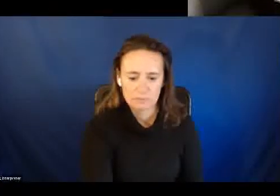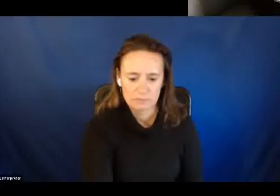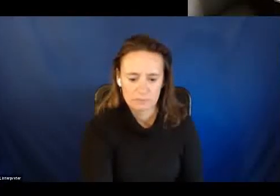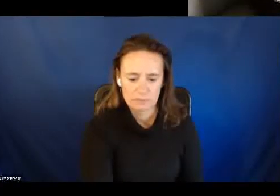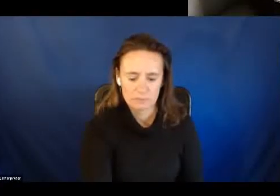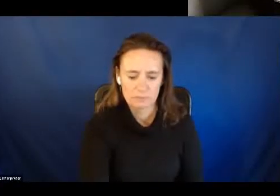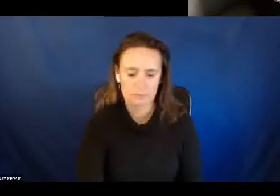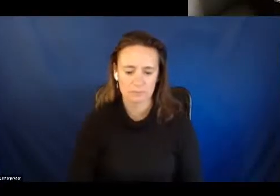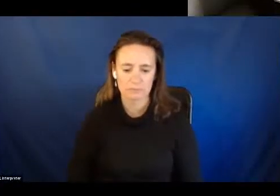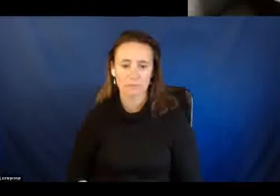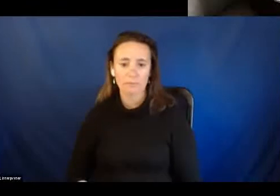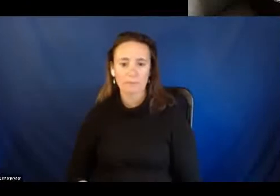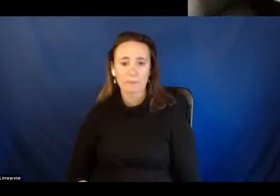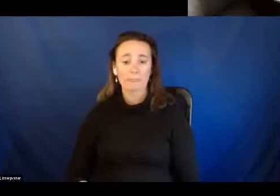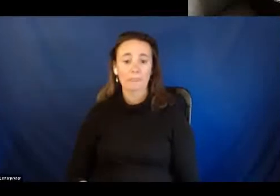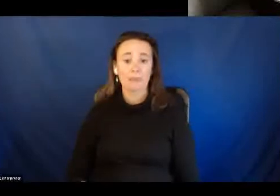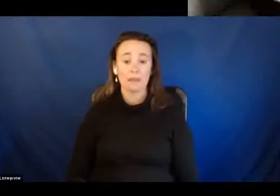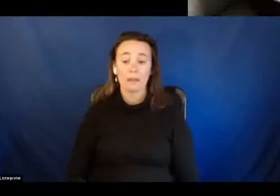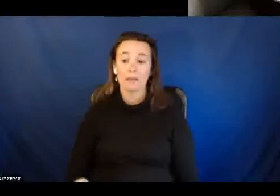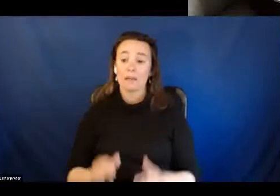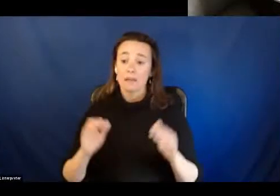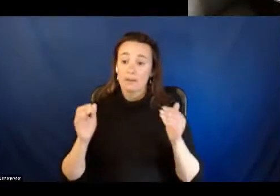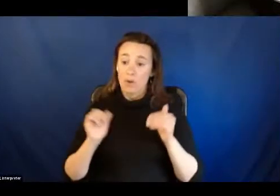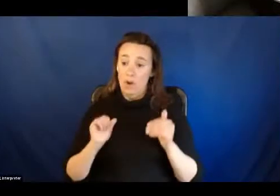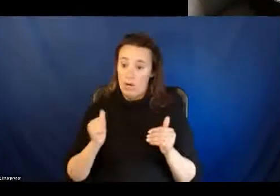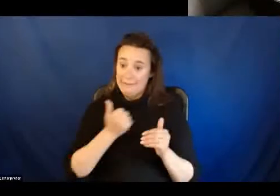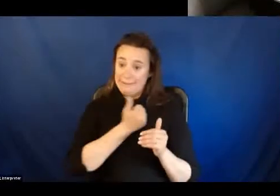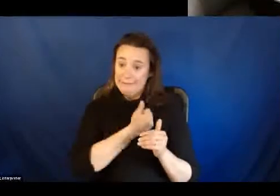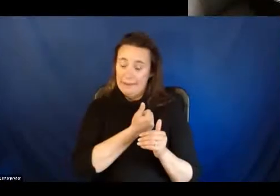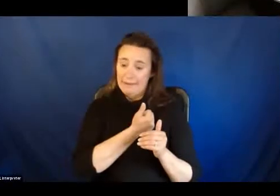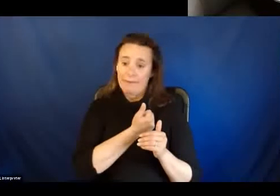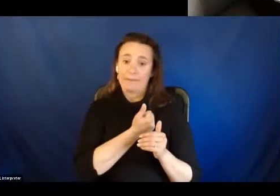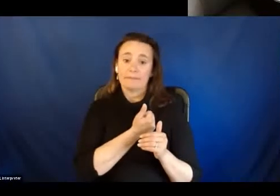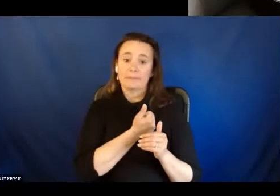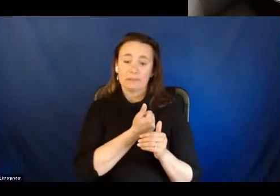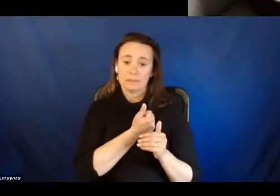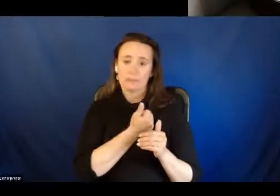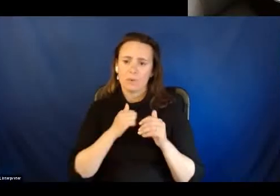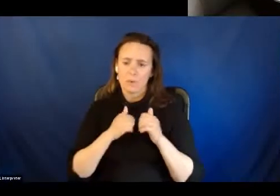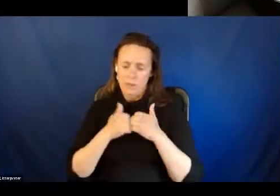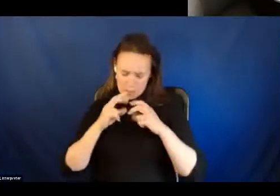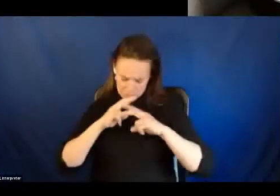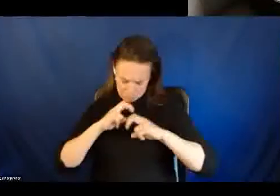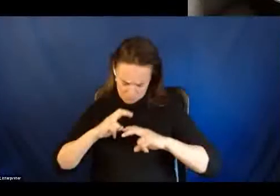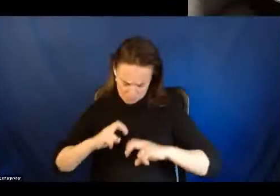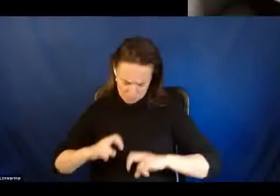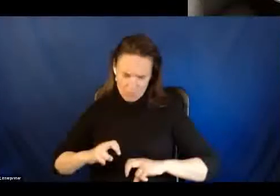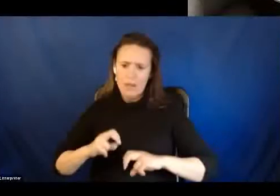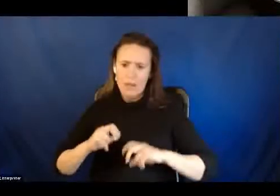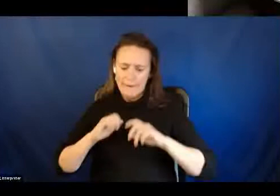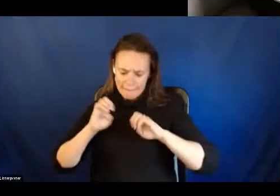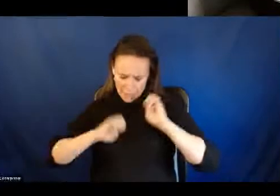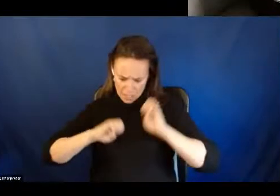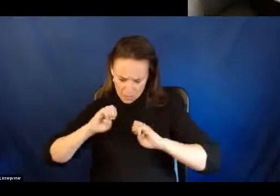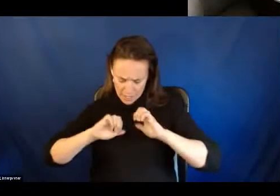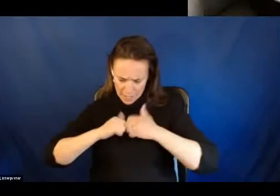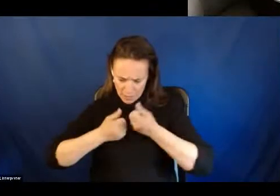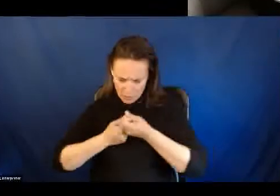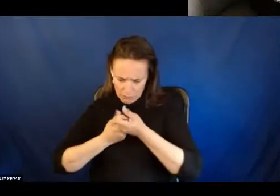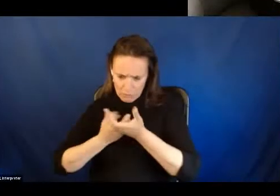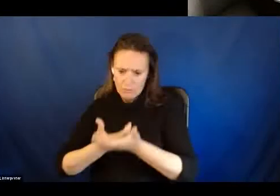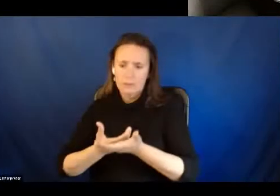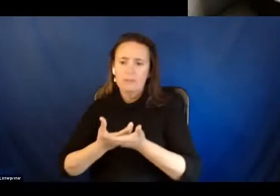And then for ourselves, we really need to make sure that we're internally checking in and evaluating how we're delivering these